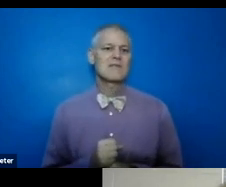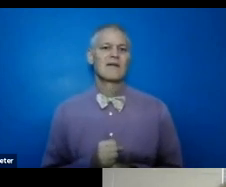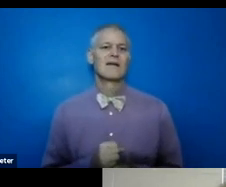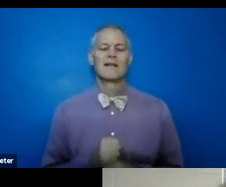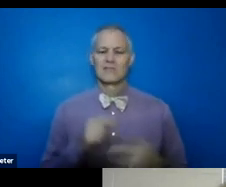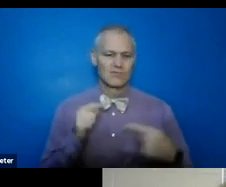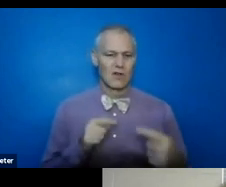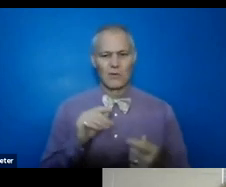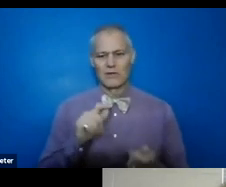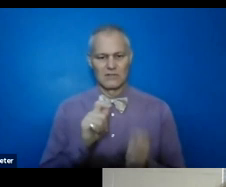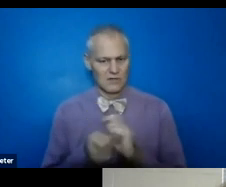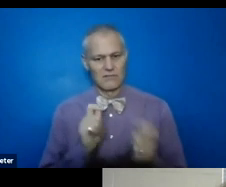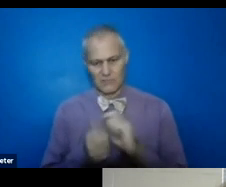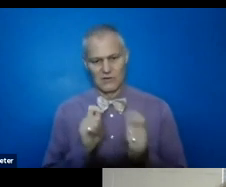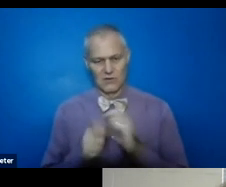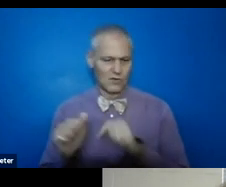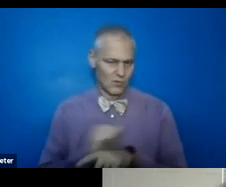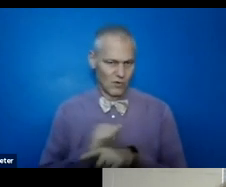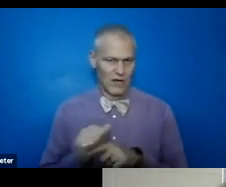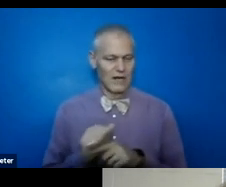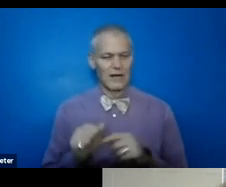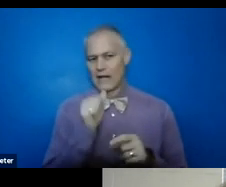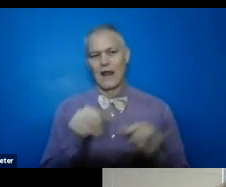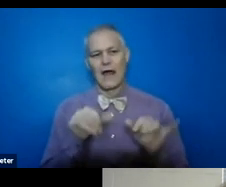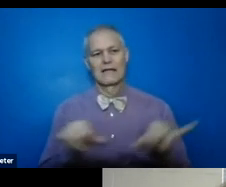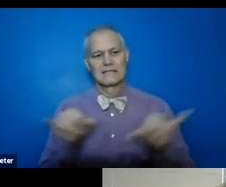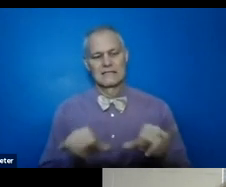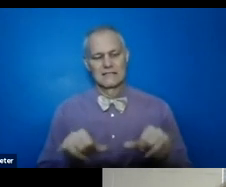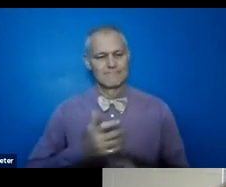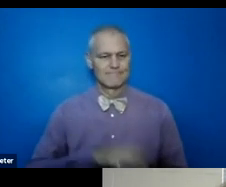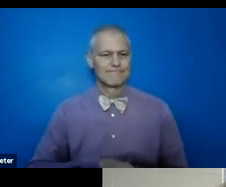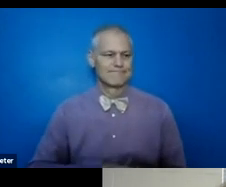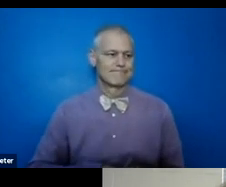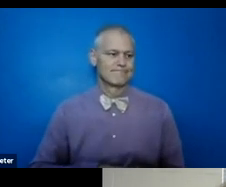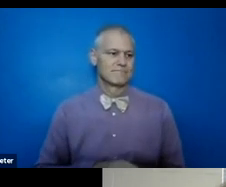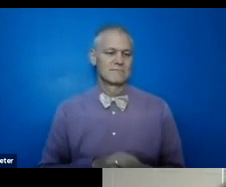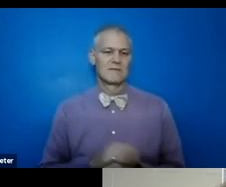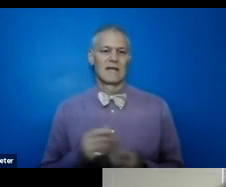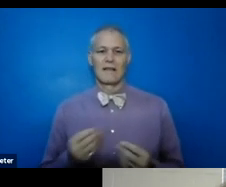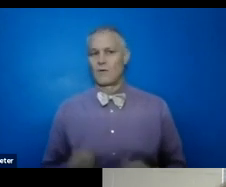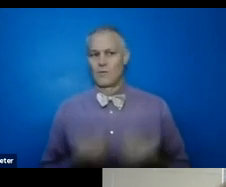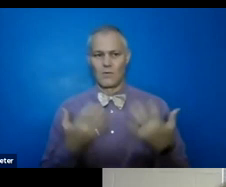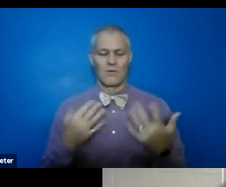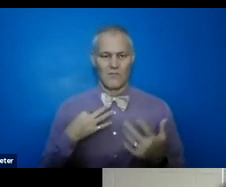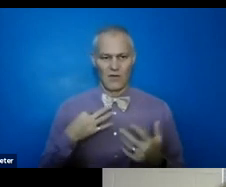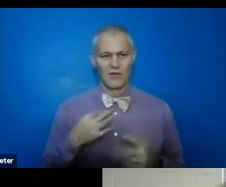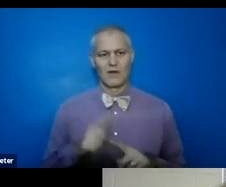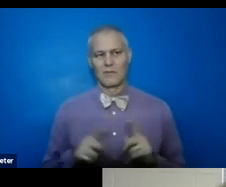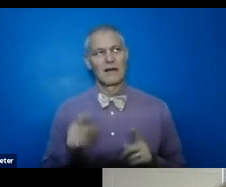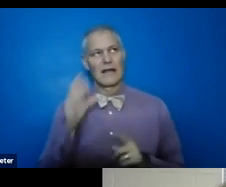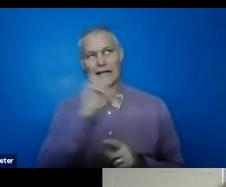with the turnover and training folks and the lack of consistency and so on. And those organizations thrive by having volunteer labor, but I guess it's